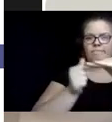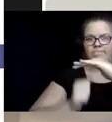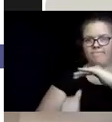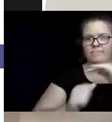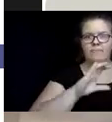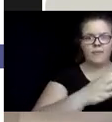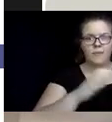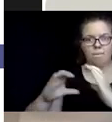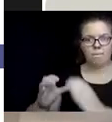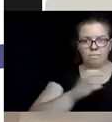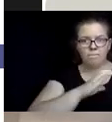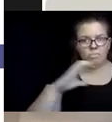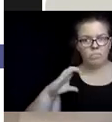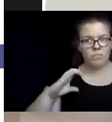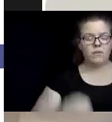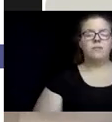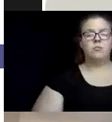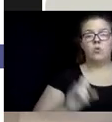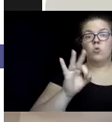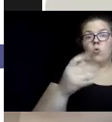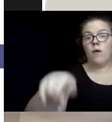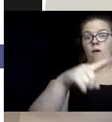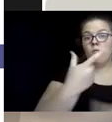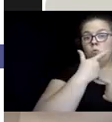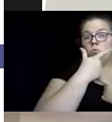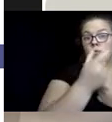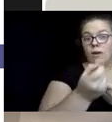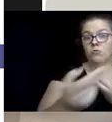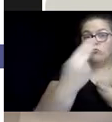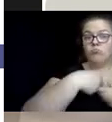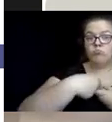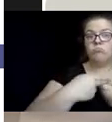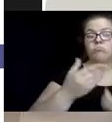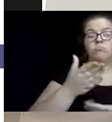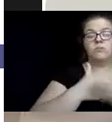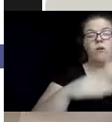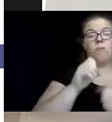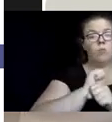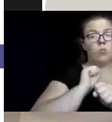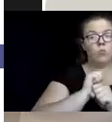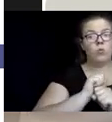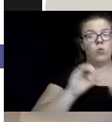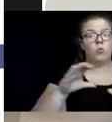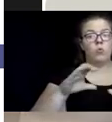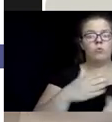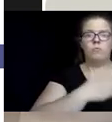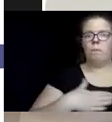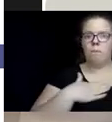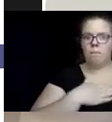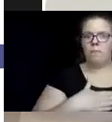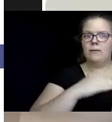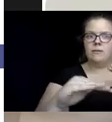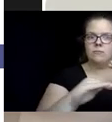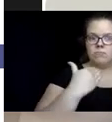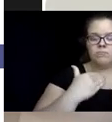are attending this webinar are interested in some of the work that our Elder Justice Committee does, please feel free to send an